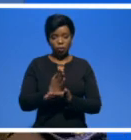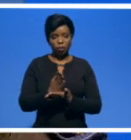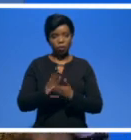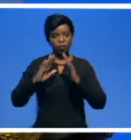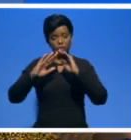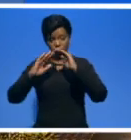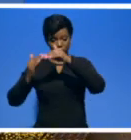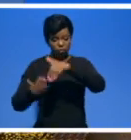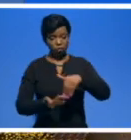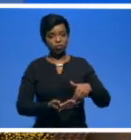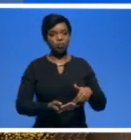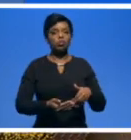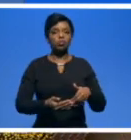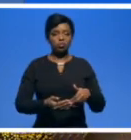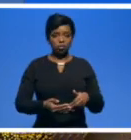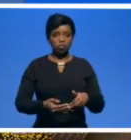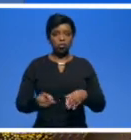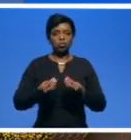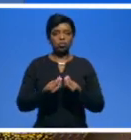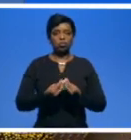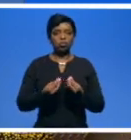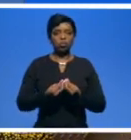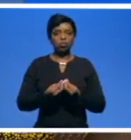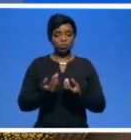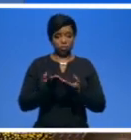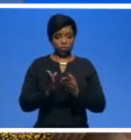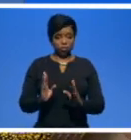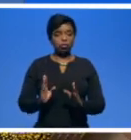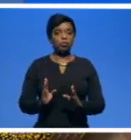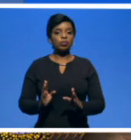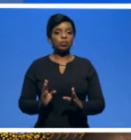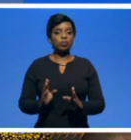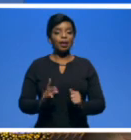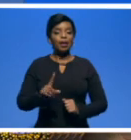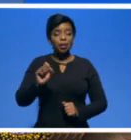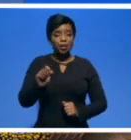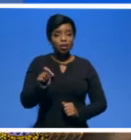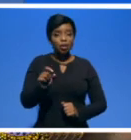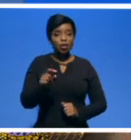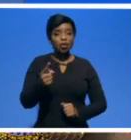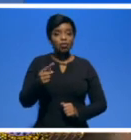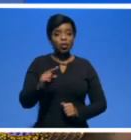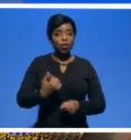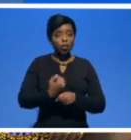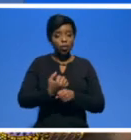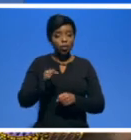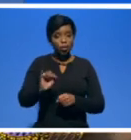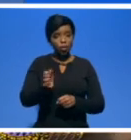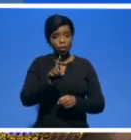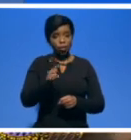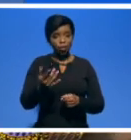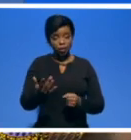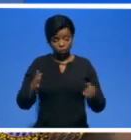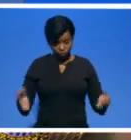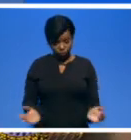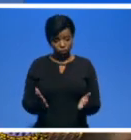go phahamisa ntshetsopele ya tekatekanyo ya bong. Mme mosebetsi o wa go phahamisa le go tshireletsa